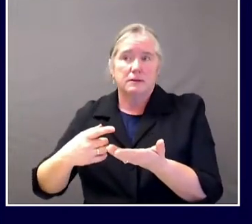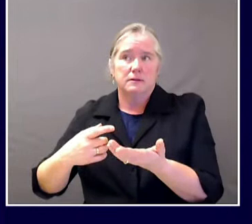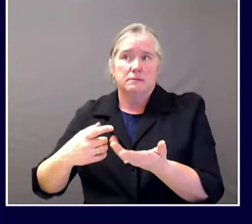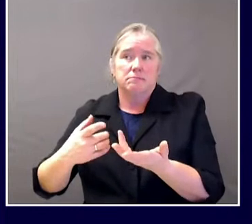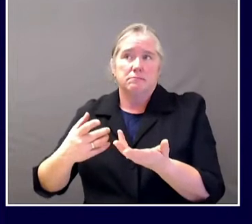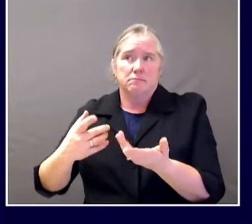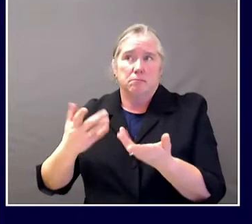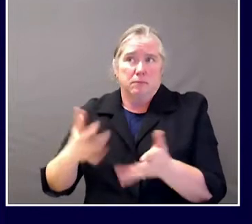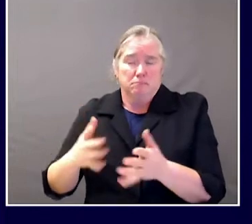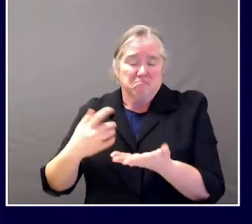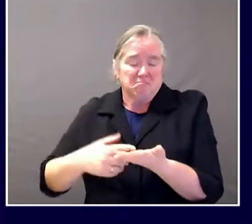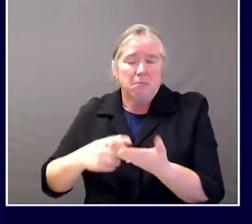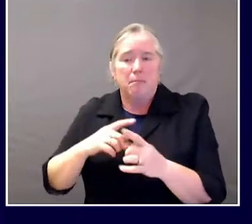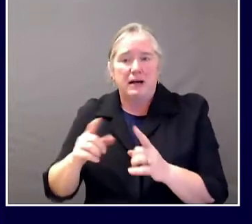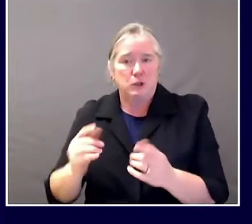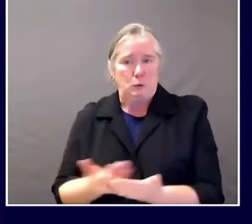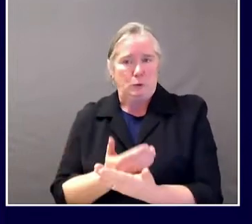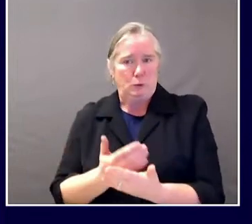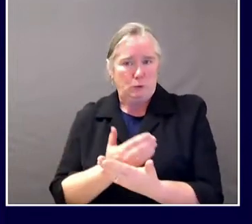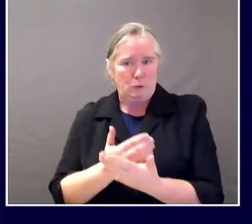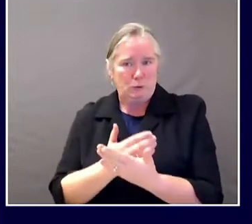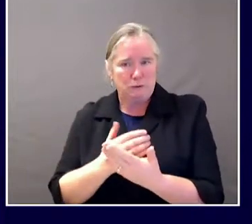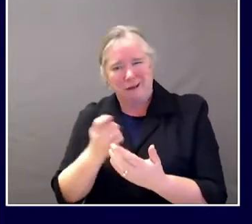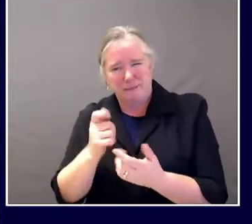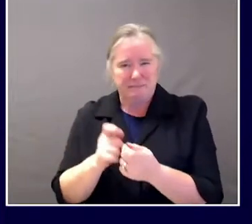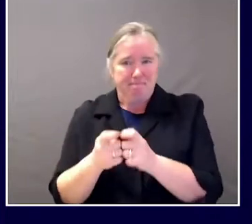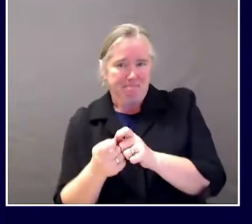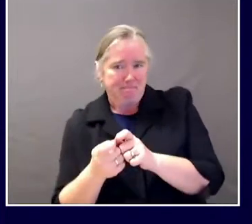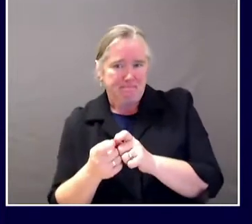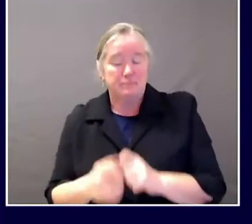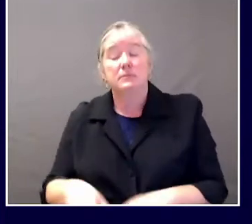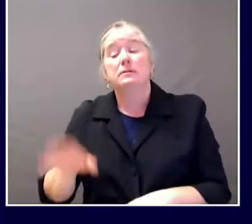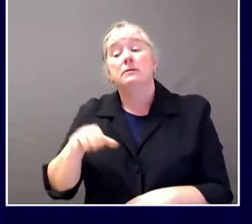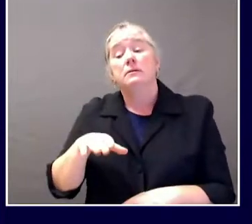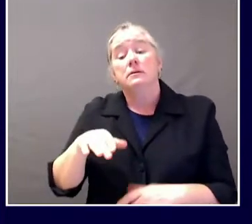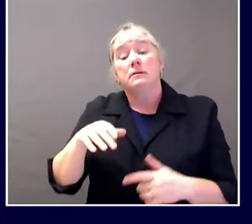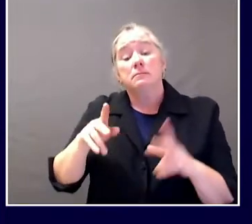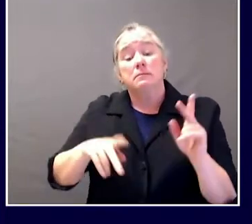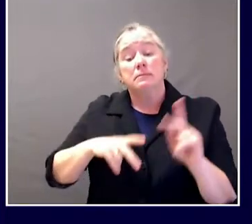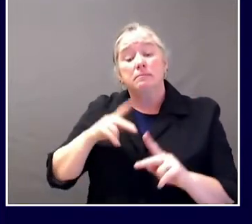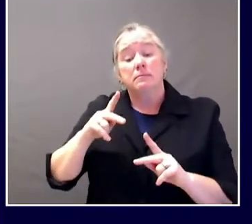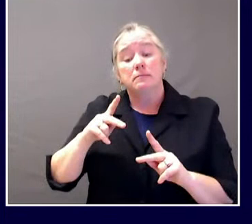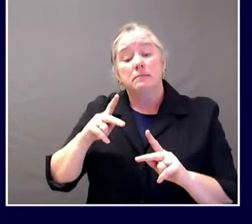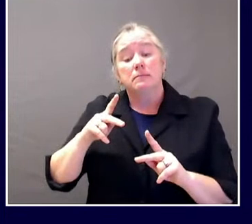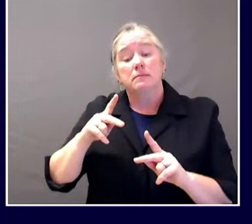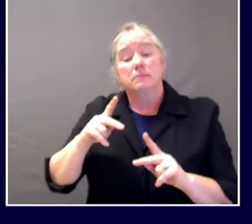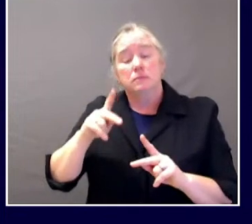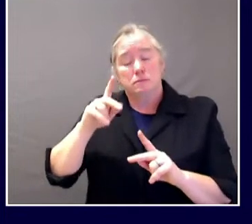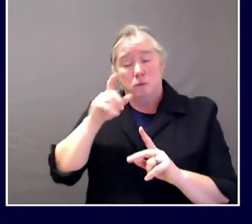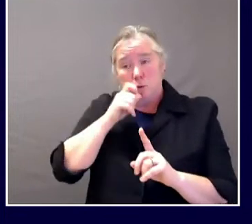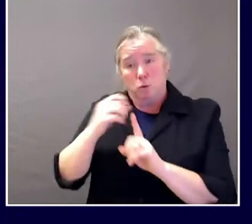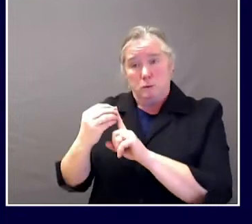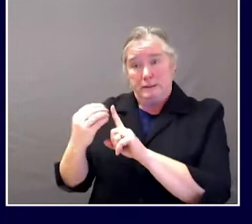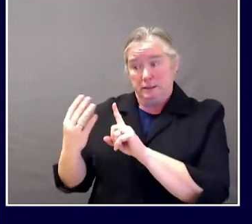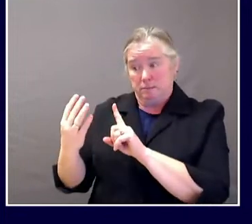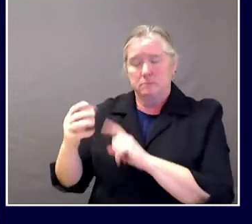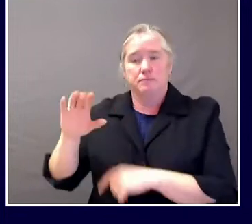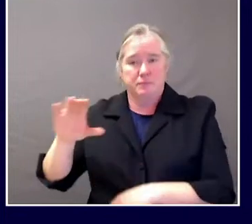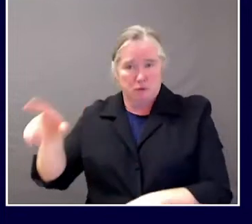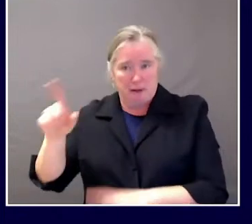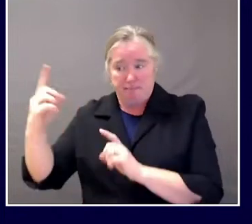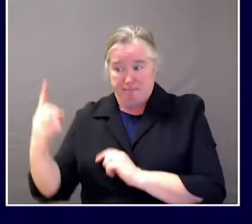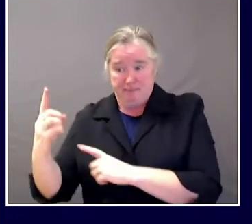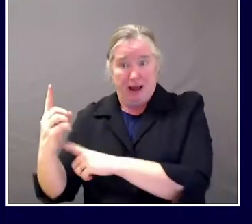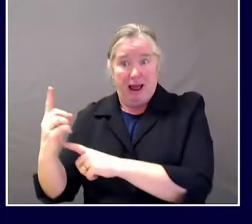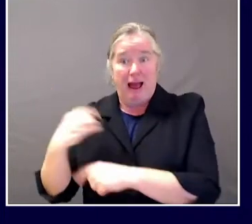application. As we've talked about previously, individuals can be exposed to the vaccine, but not